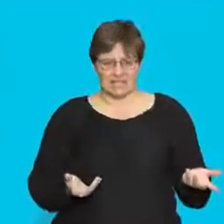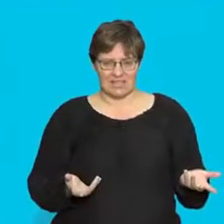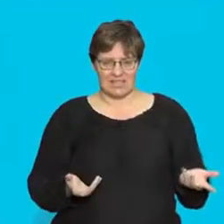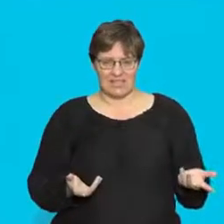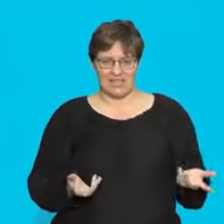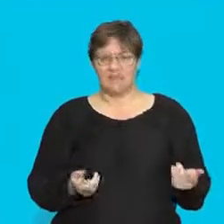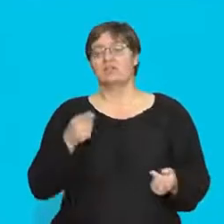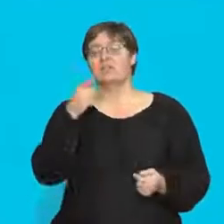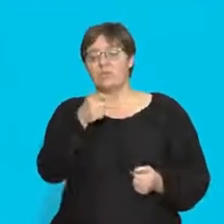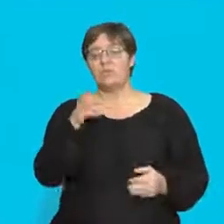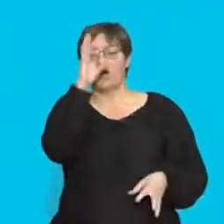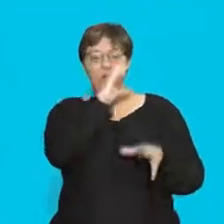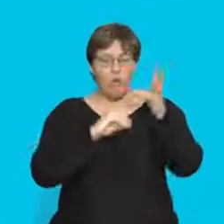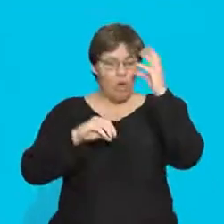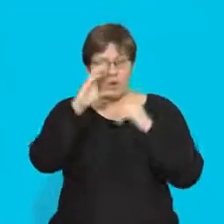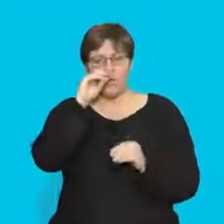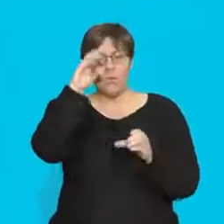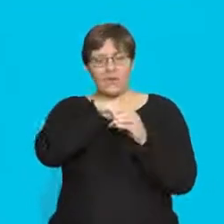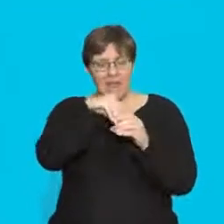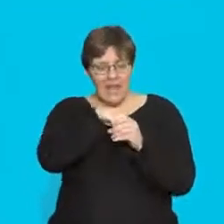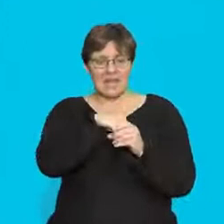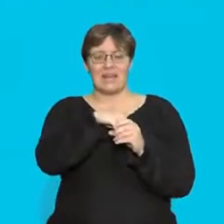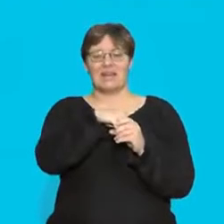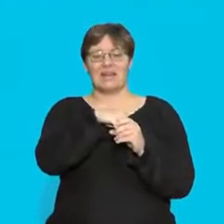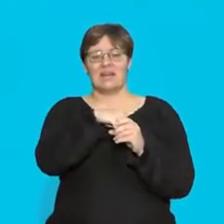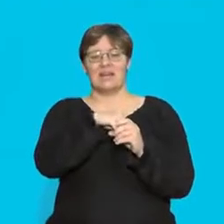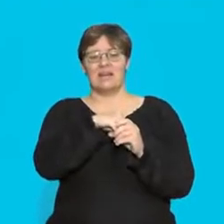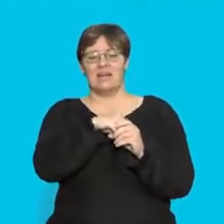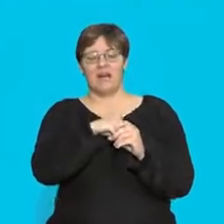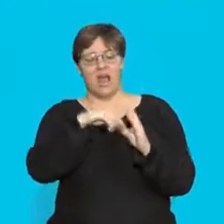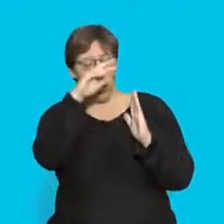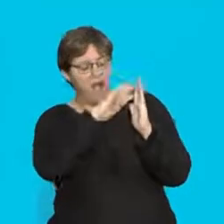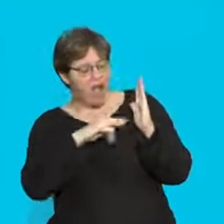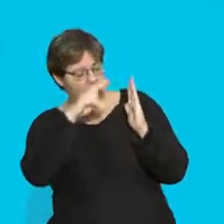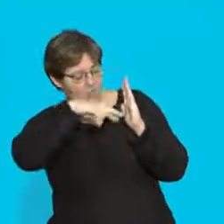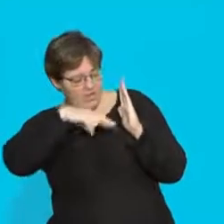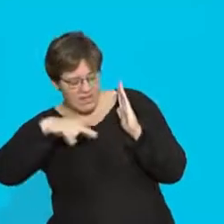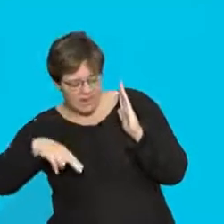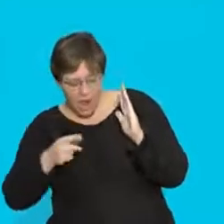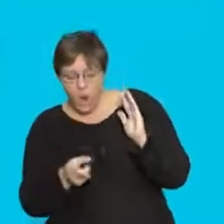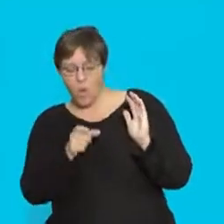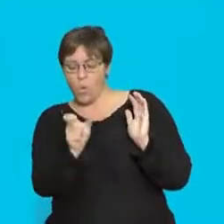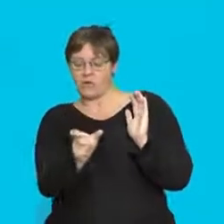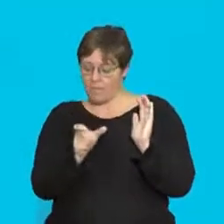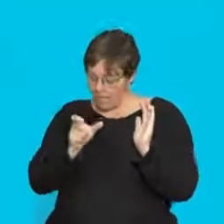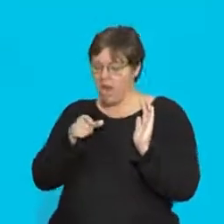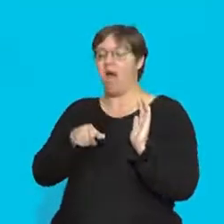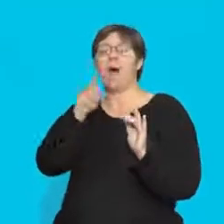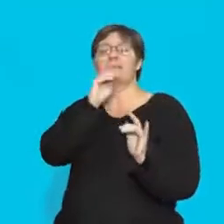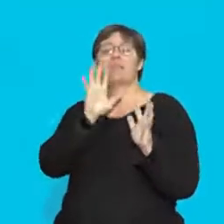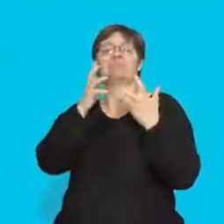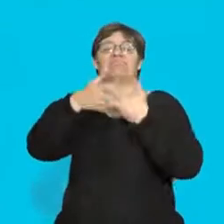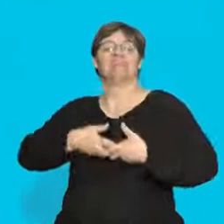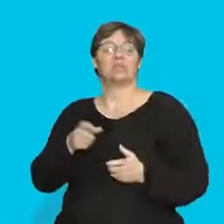definitions. Rather, let's learn about them in context. But a great way of learning about them